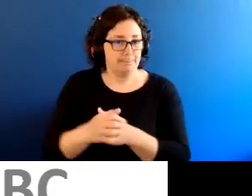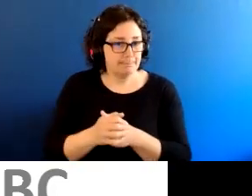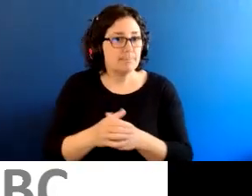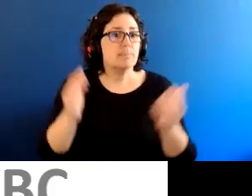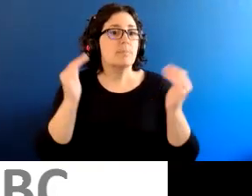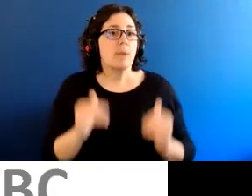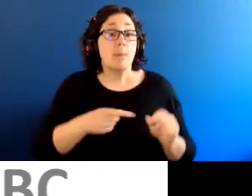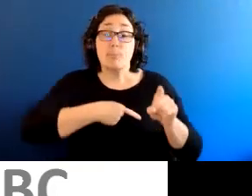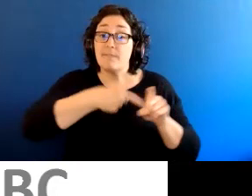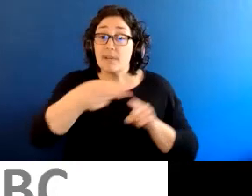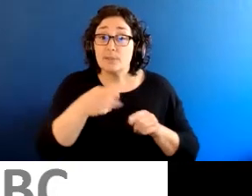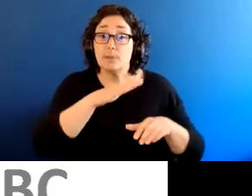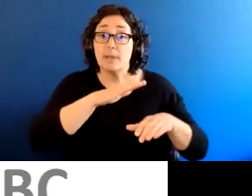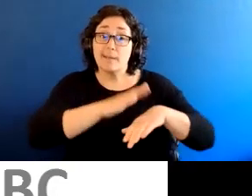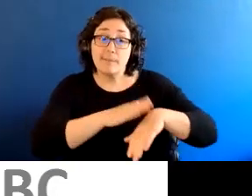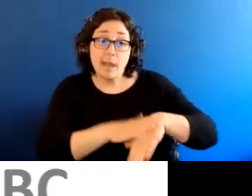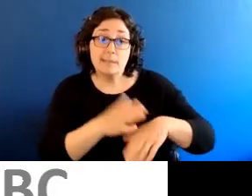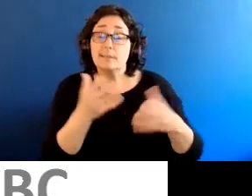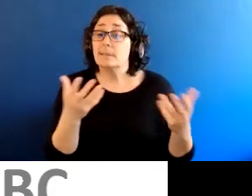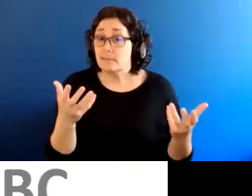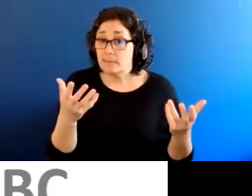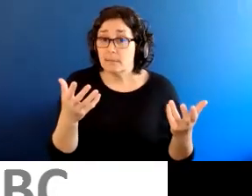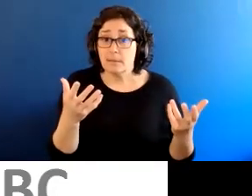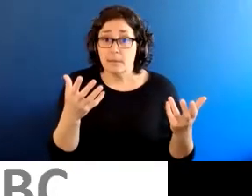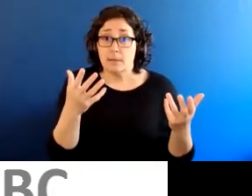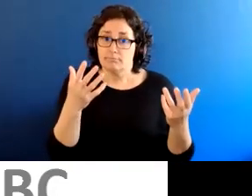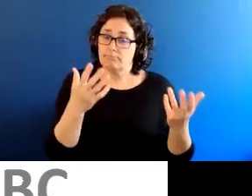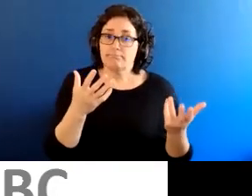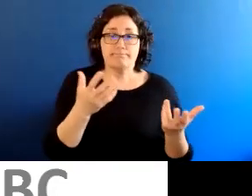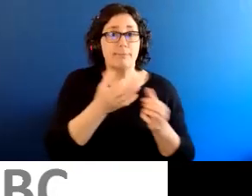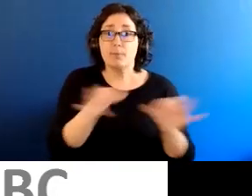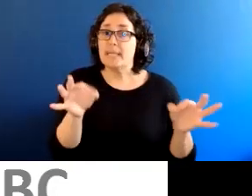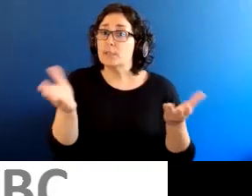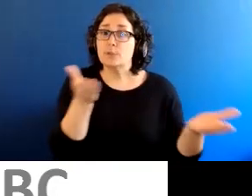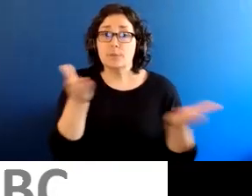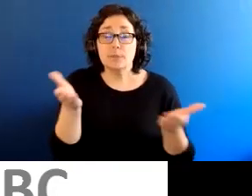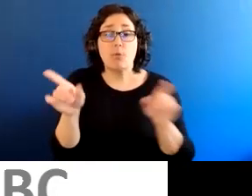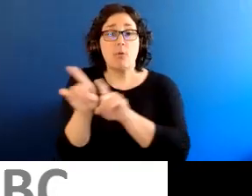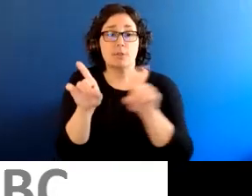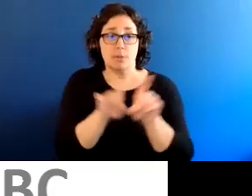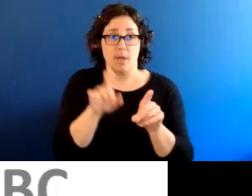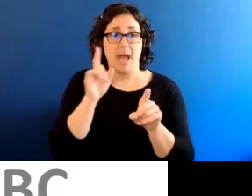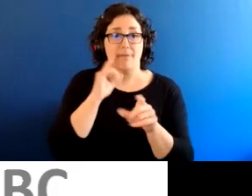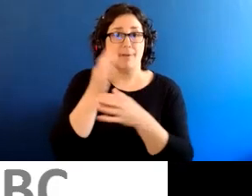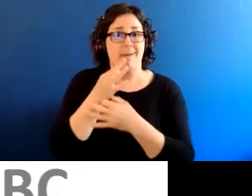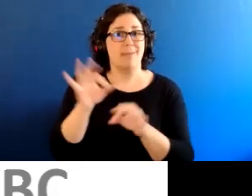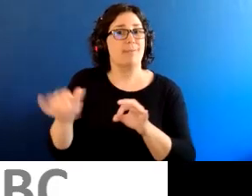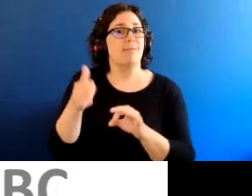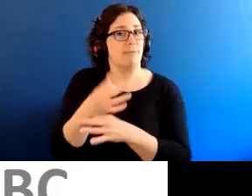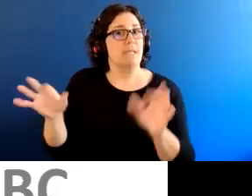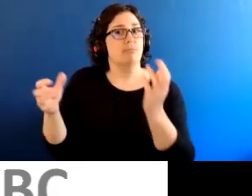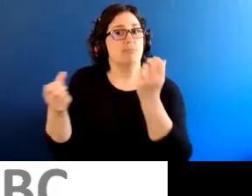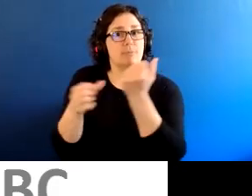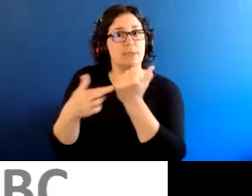We have professional advice. This is a complimentary service, and we also have free resources you can access